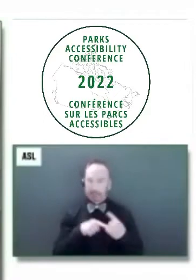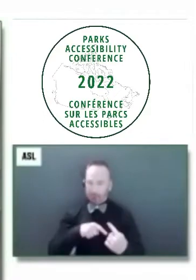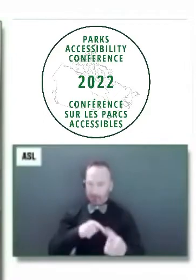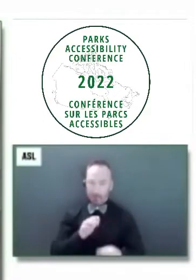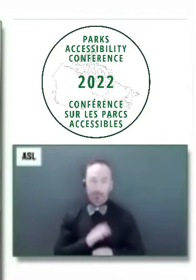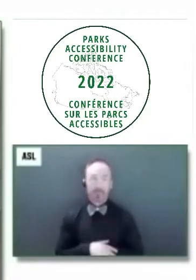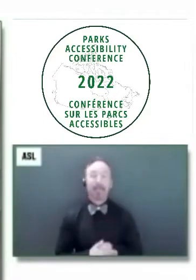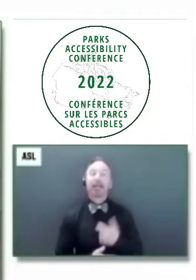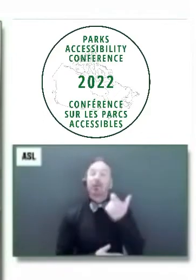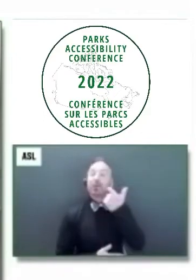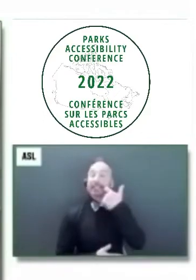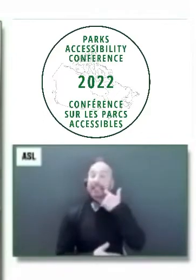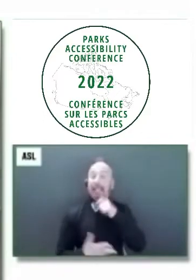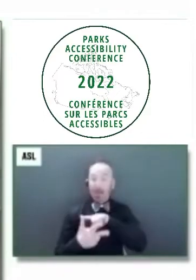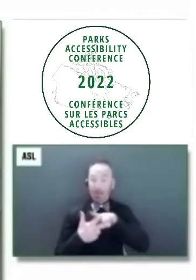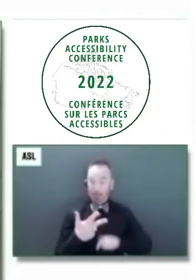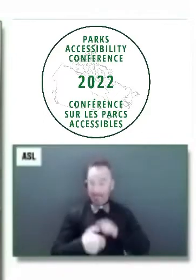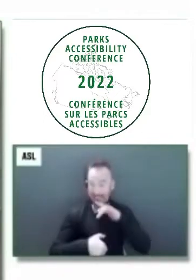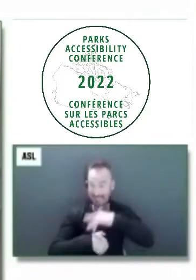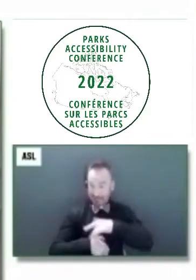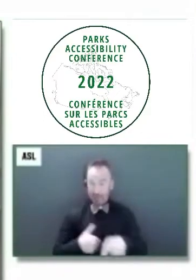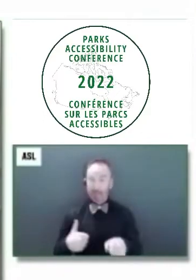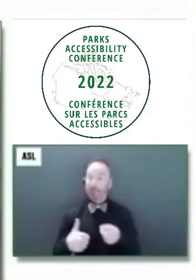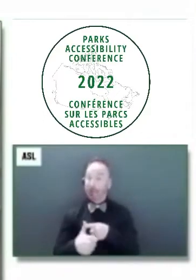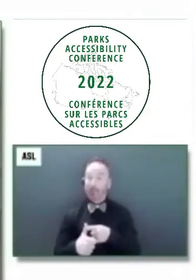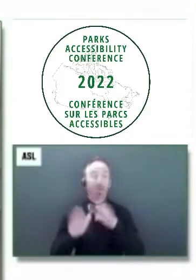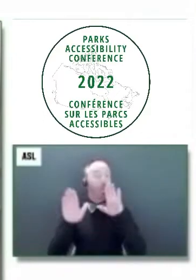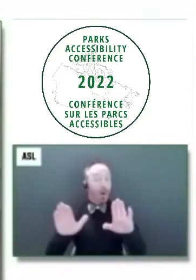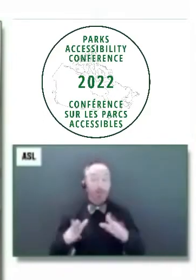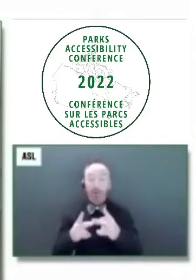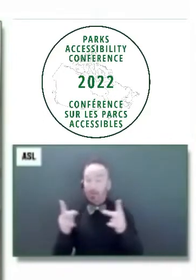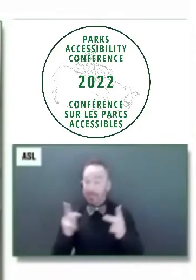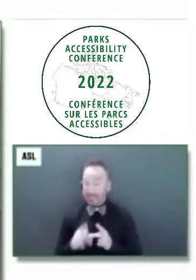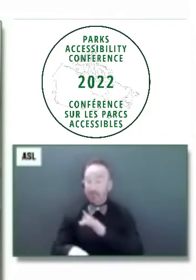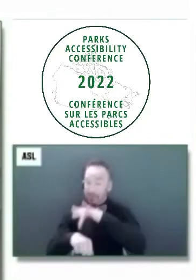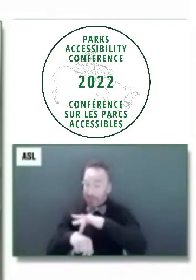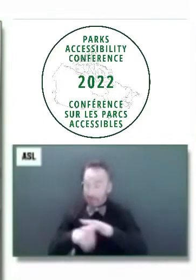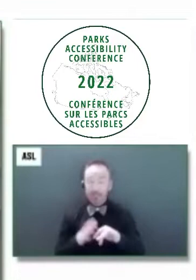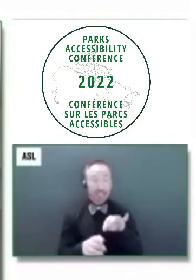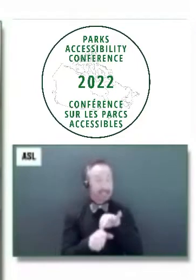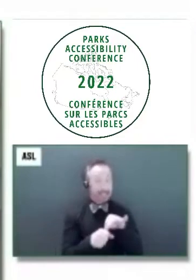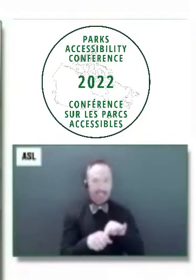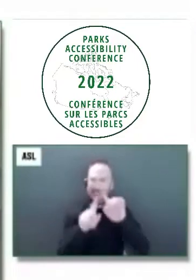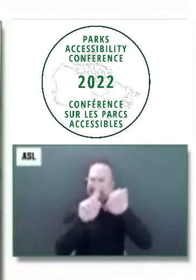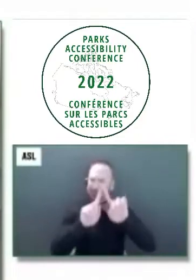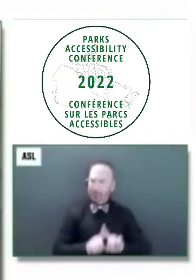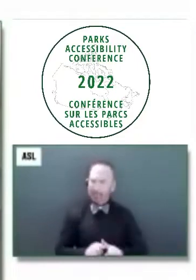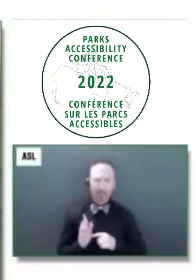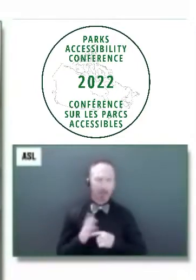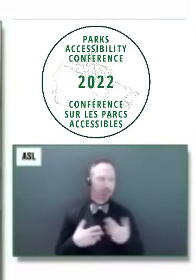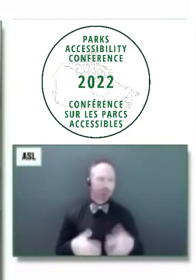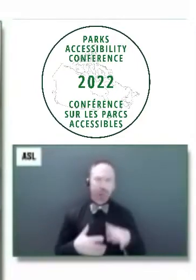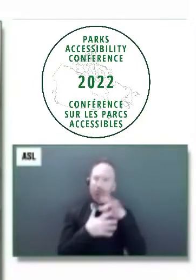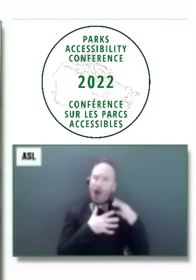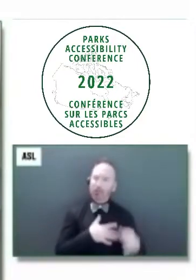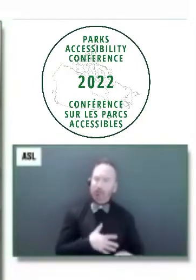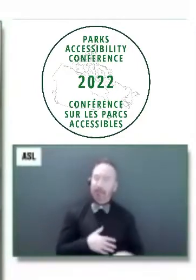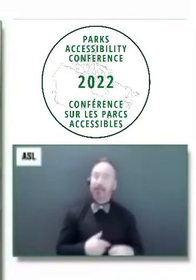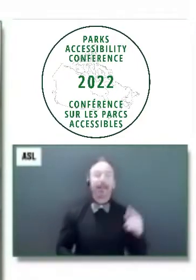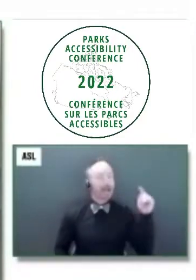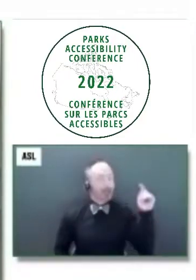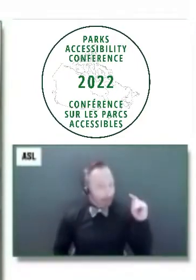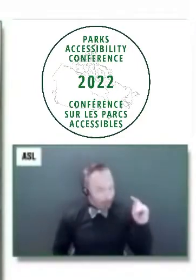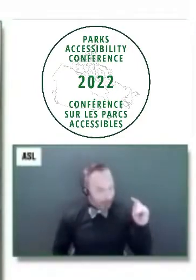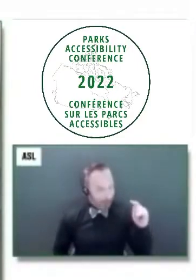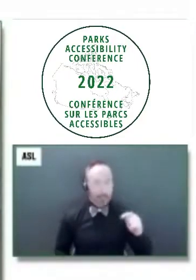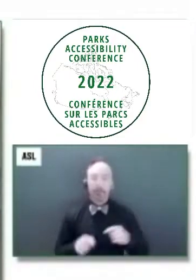is a wonderful place to visit with a large selection of teas. In theory, I've discovered that not everything is available all the time, and their menu is best